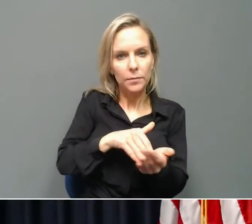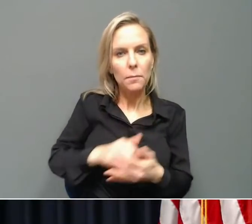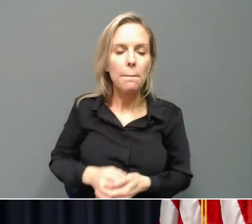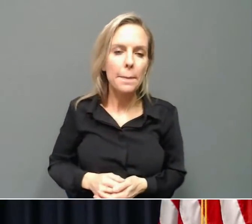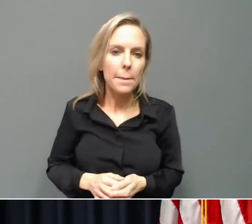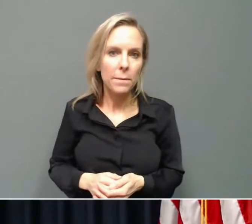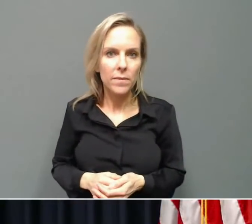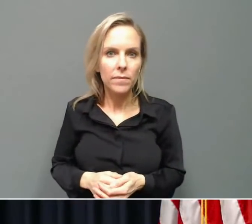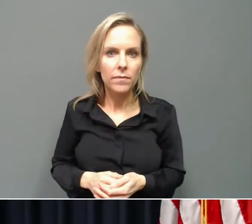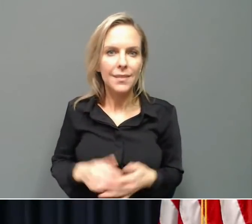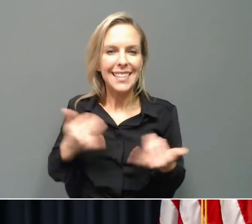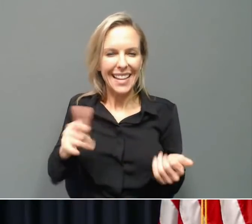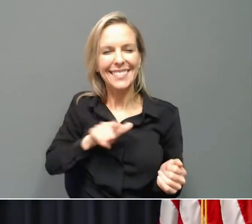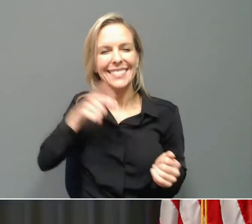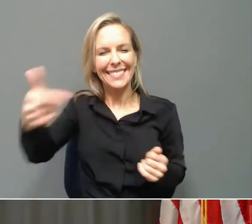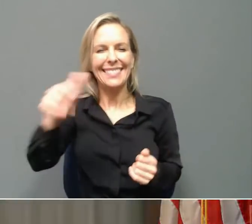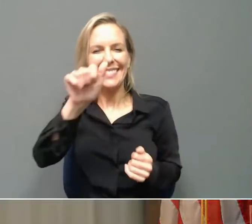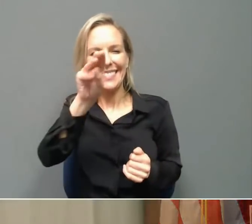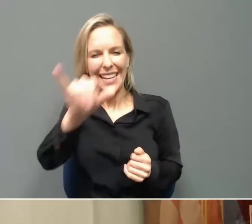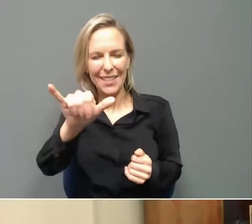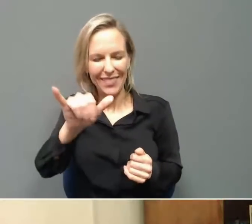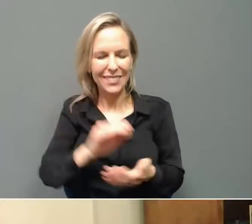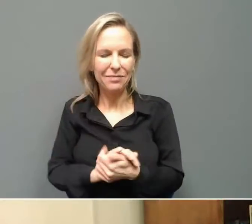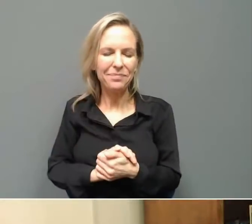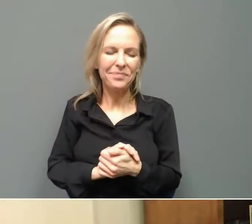Let's go over to Amy Covich.